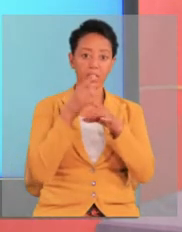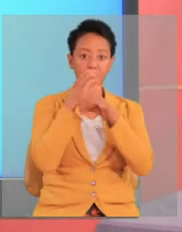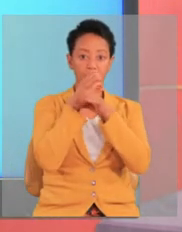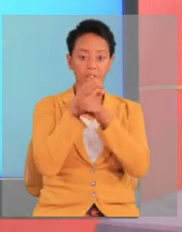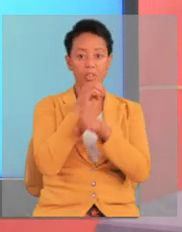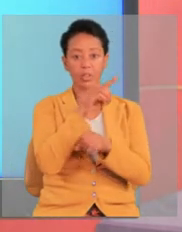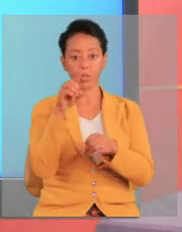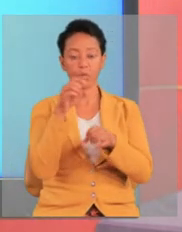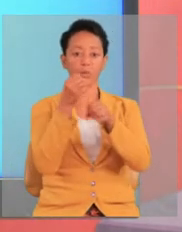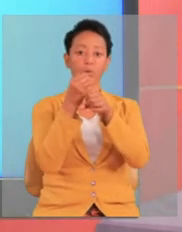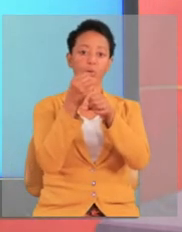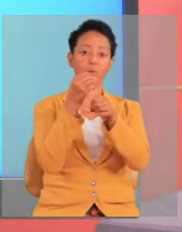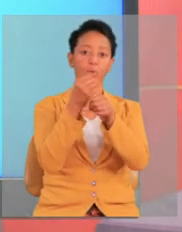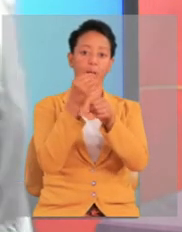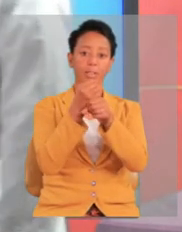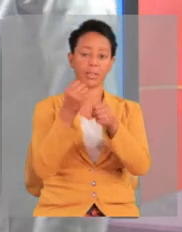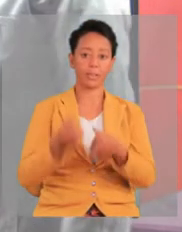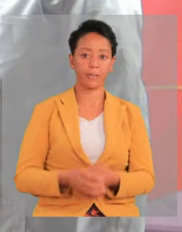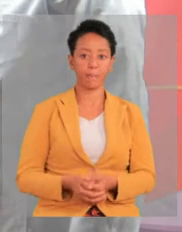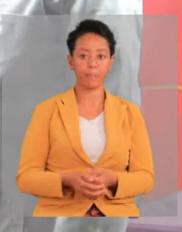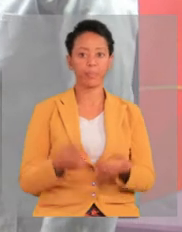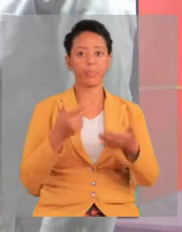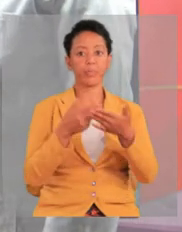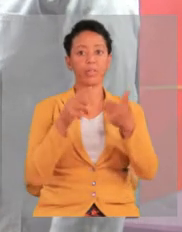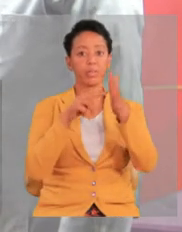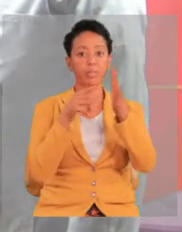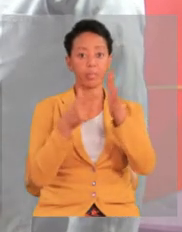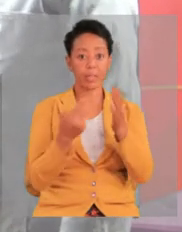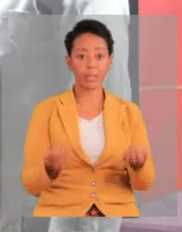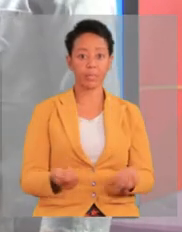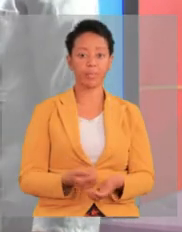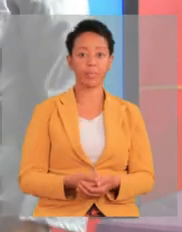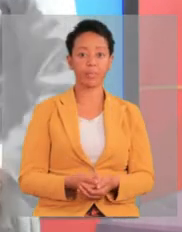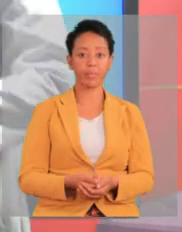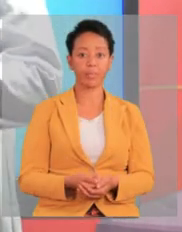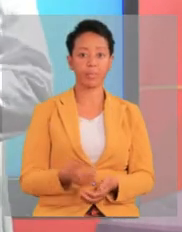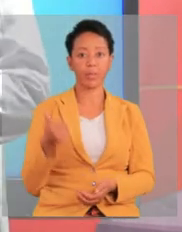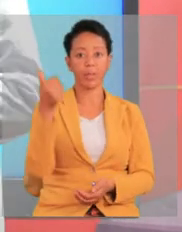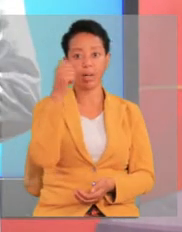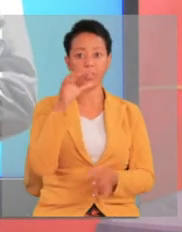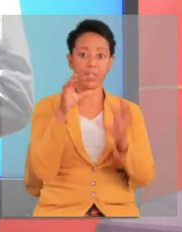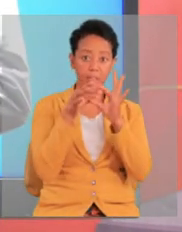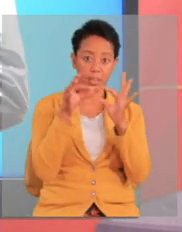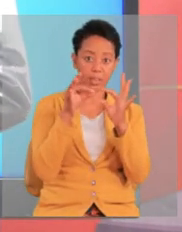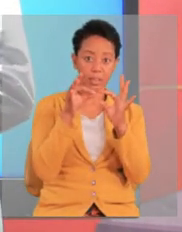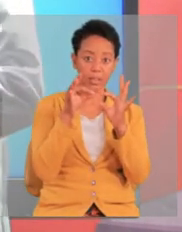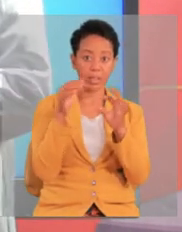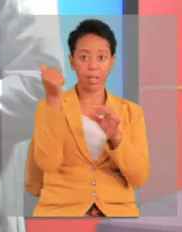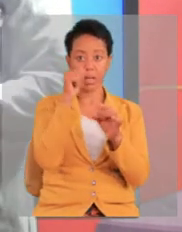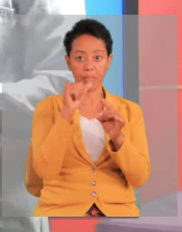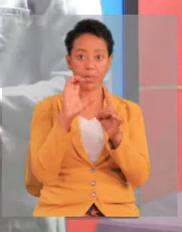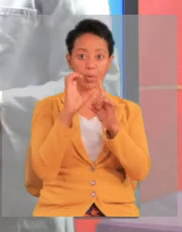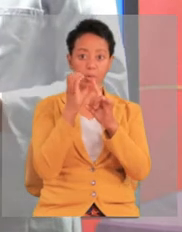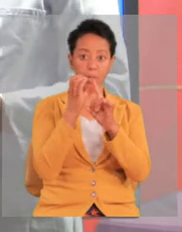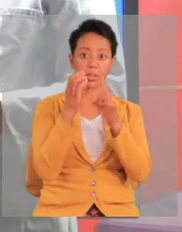You have just finished your task. This means that every sentence or every context